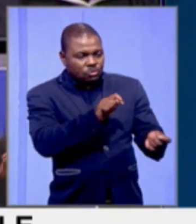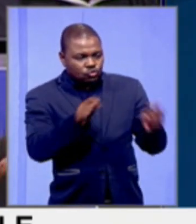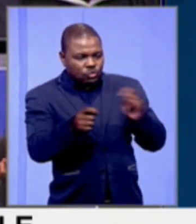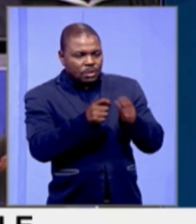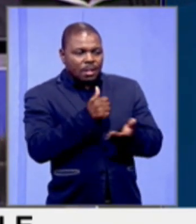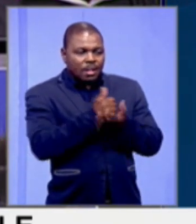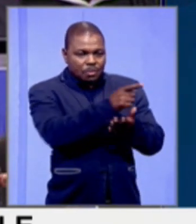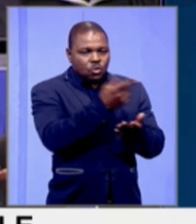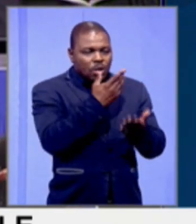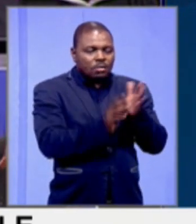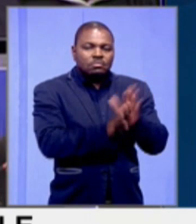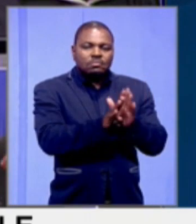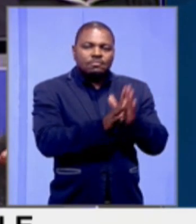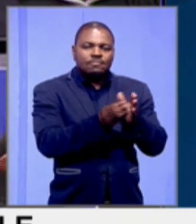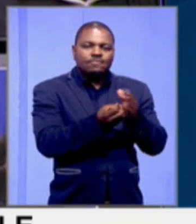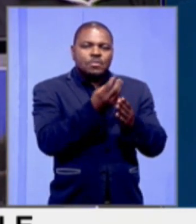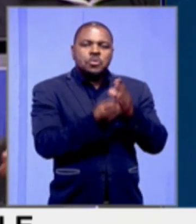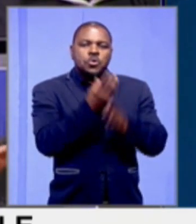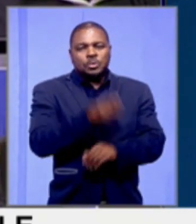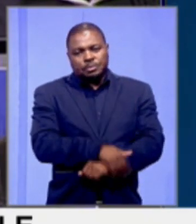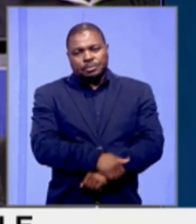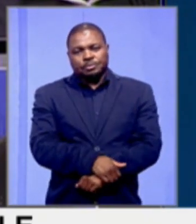become productive.